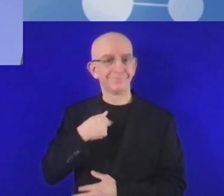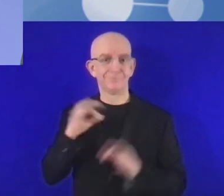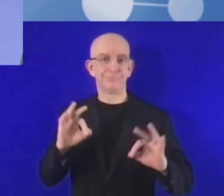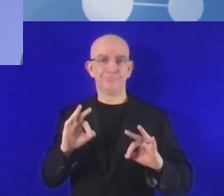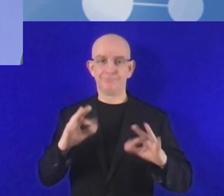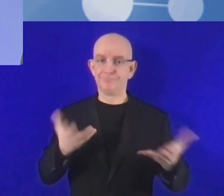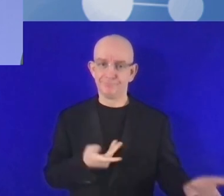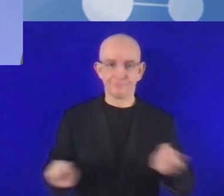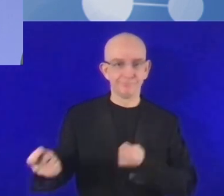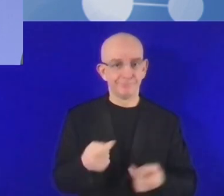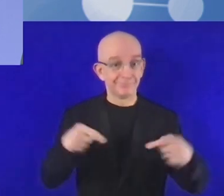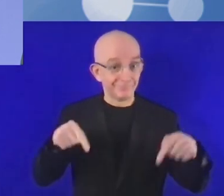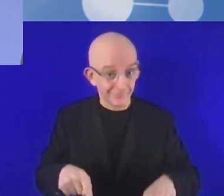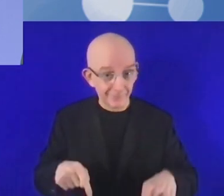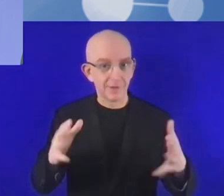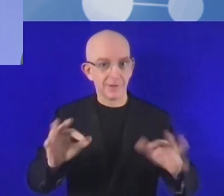And to do that.